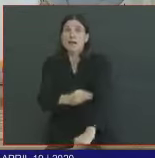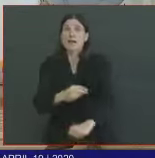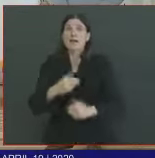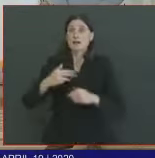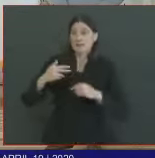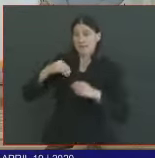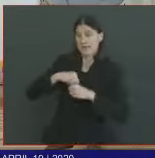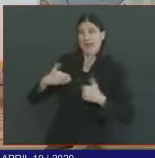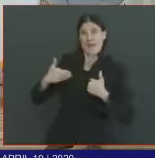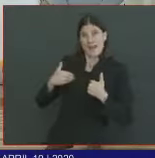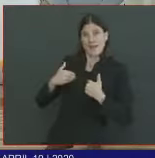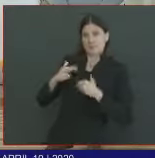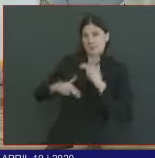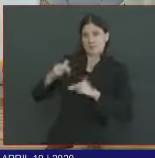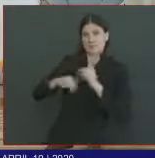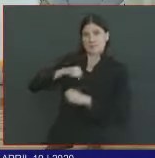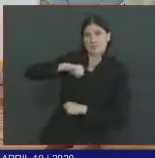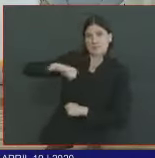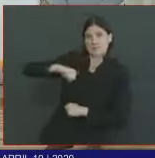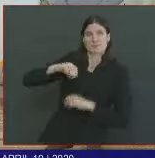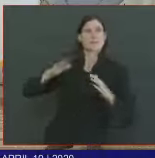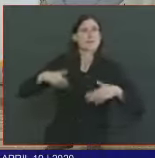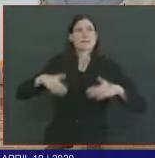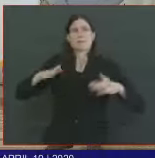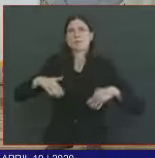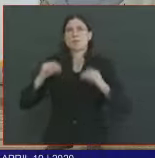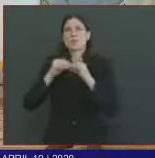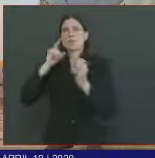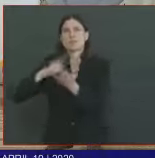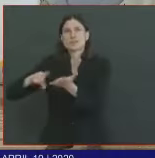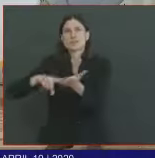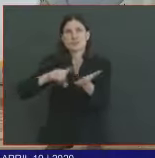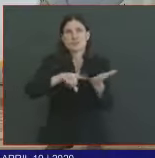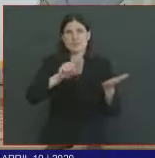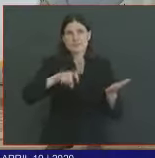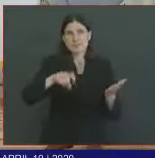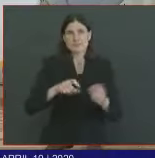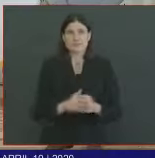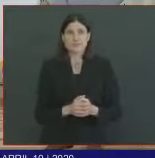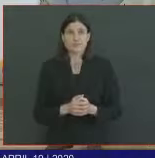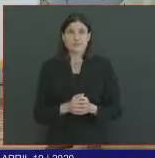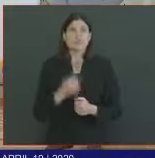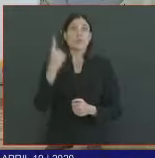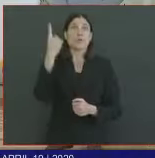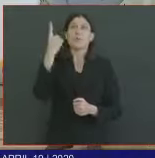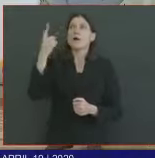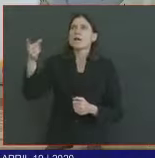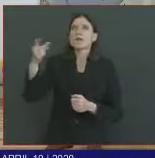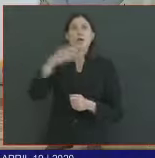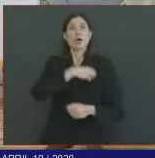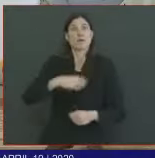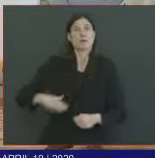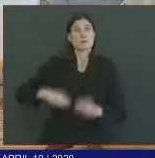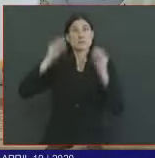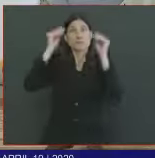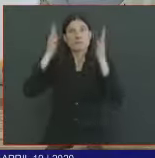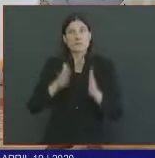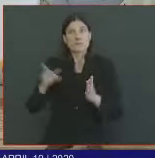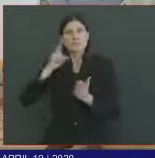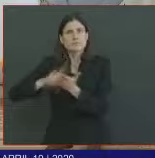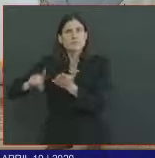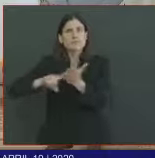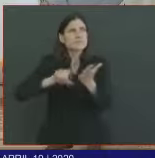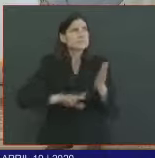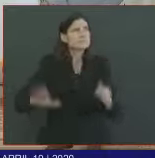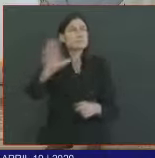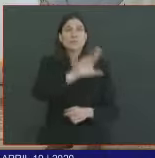Rhode Island is the only state in the country which is doing enough testing that we could even think about reopening. So